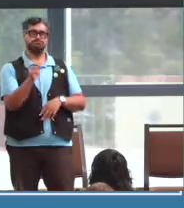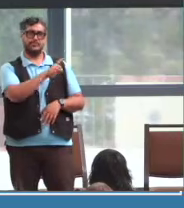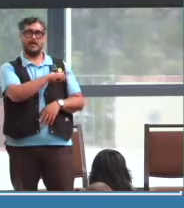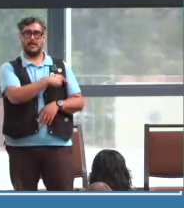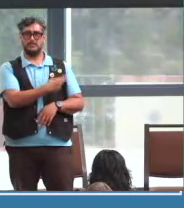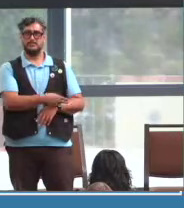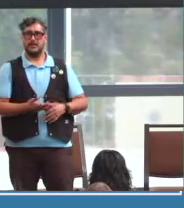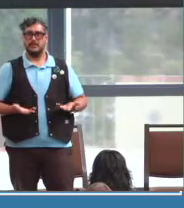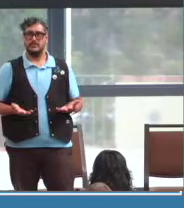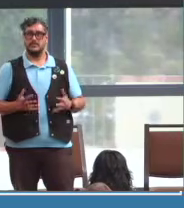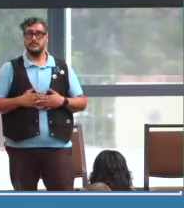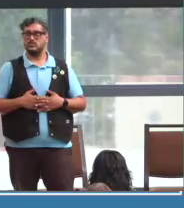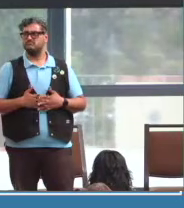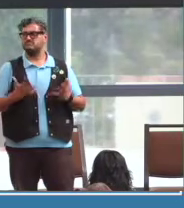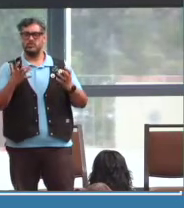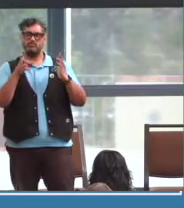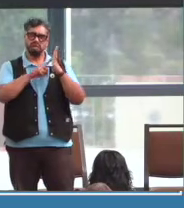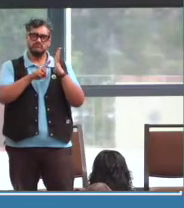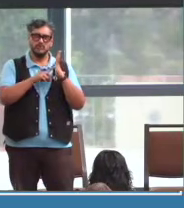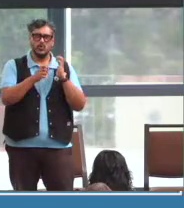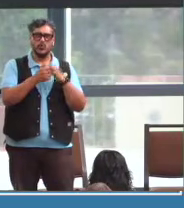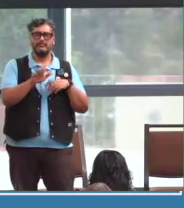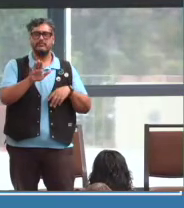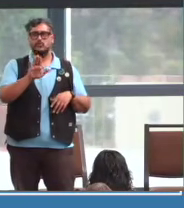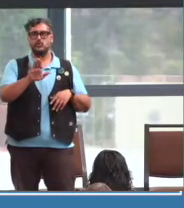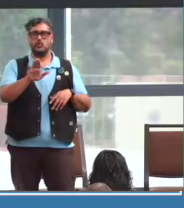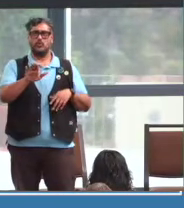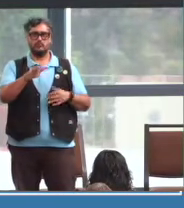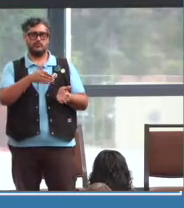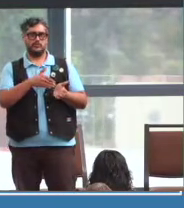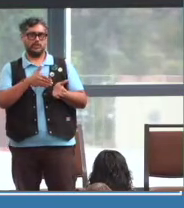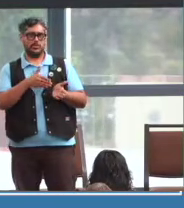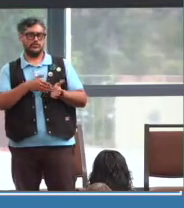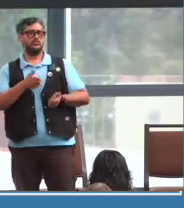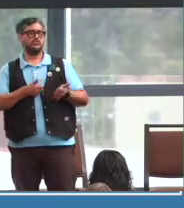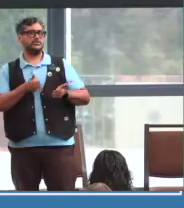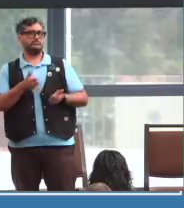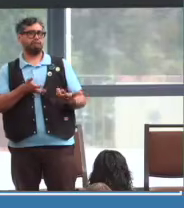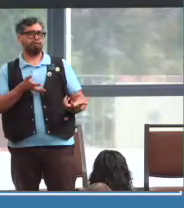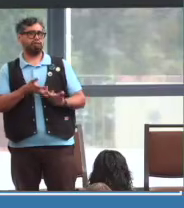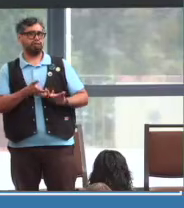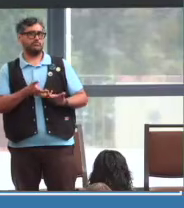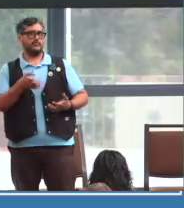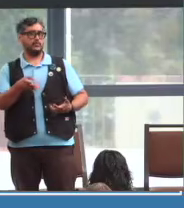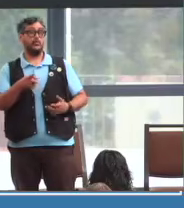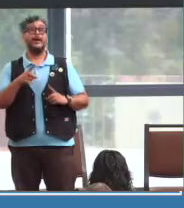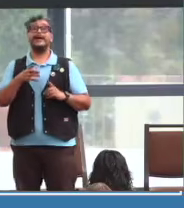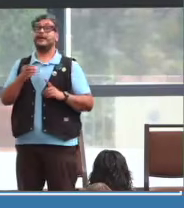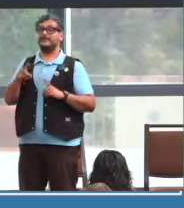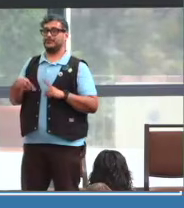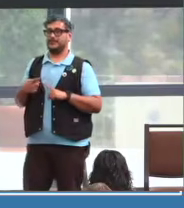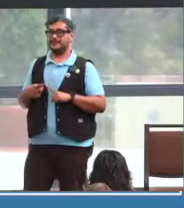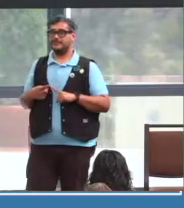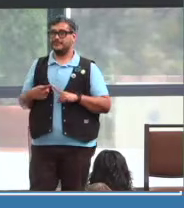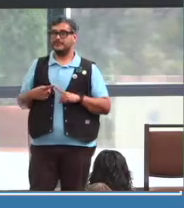patients. And you want to review with your rheumatologist which ones are appropriate for you and at what time. Ideally,